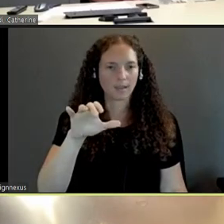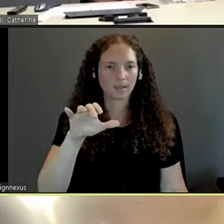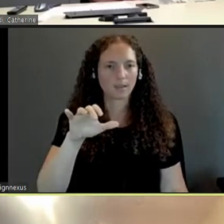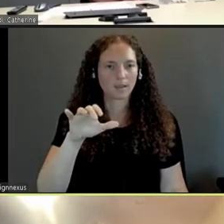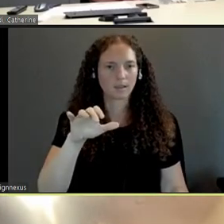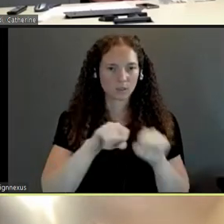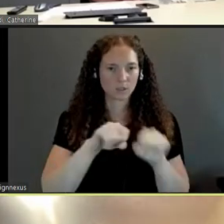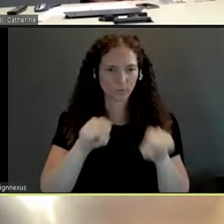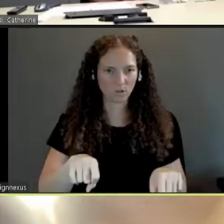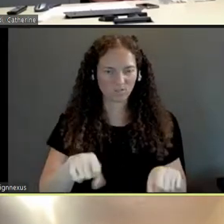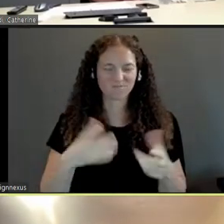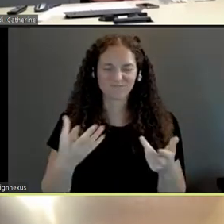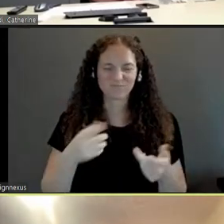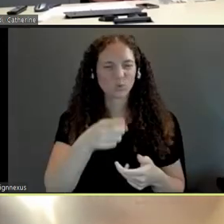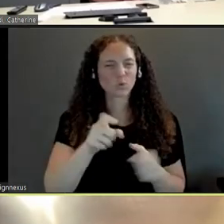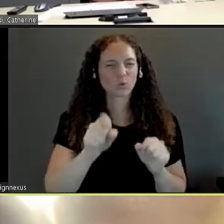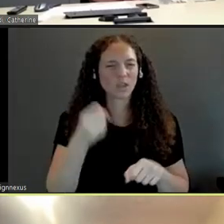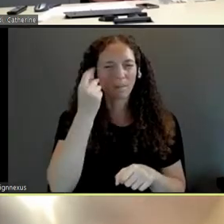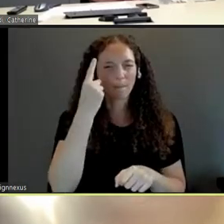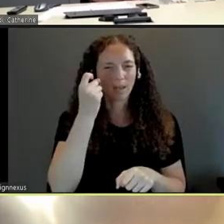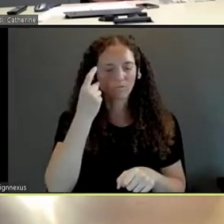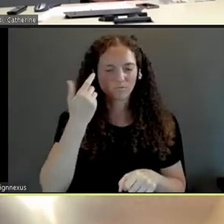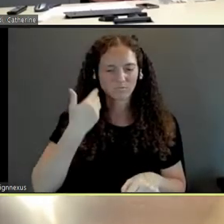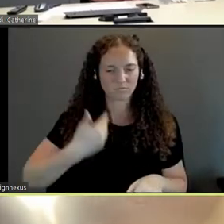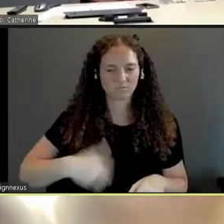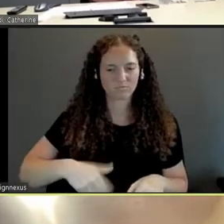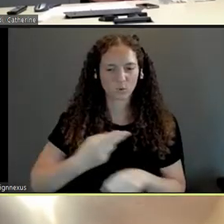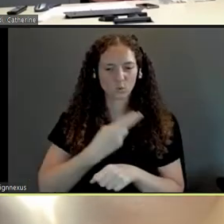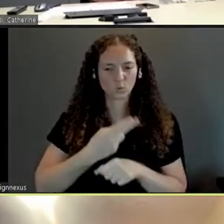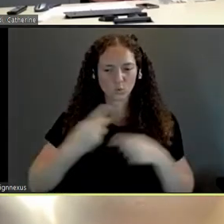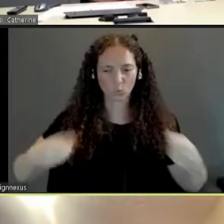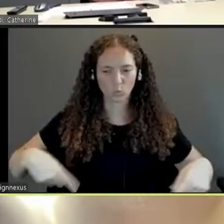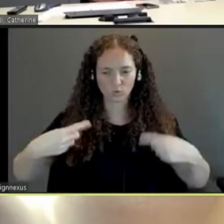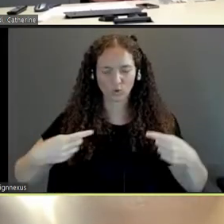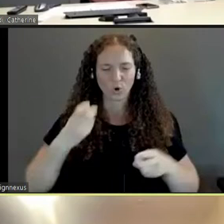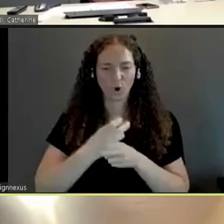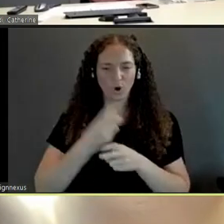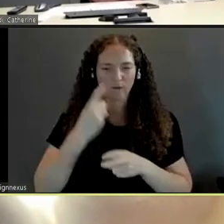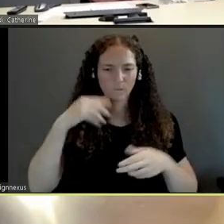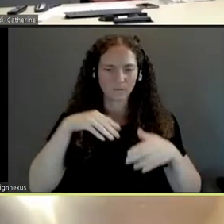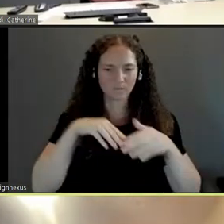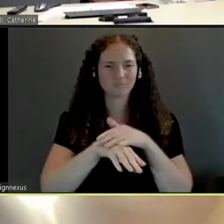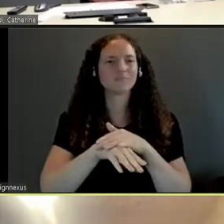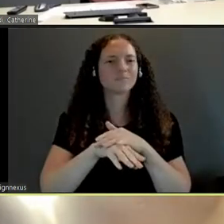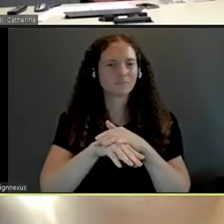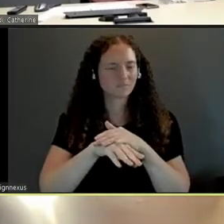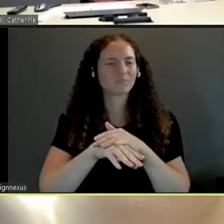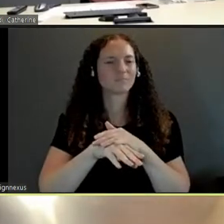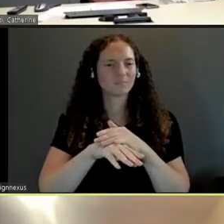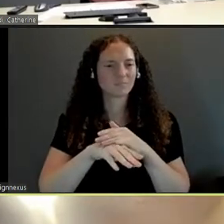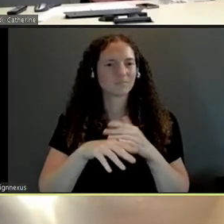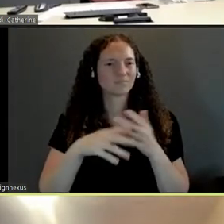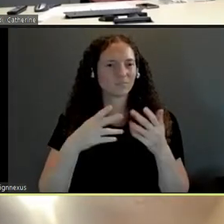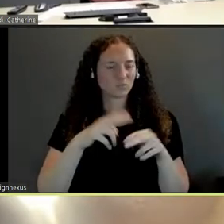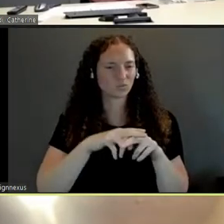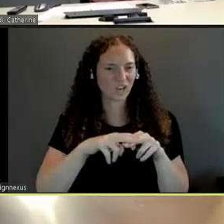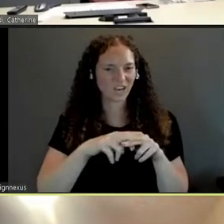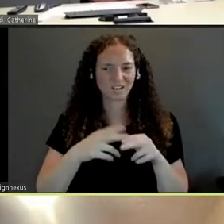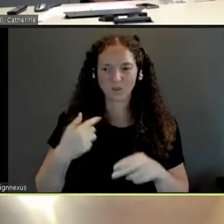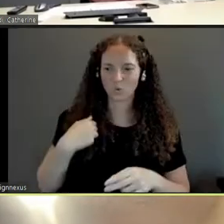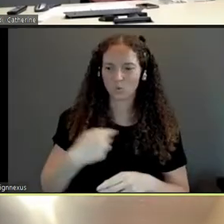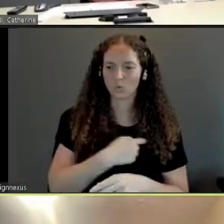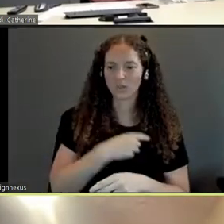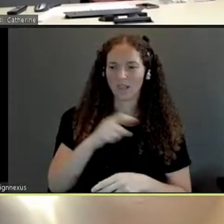as a wheelchair user, seeing as we often have to wait for the ramp and we're lucky if someone